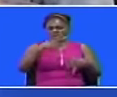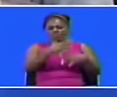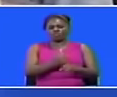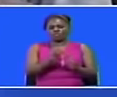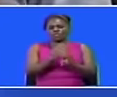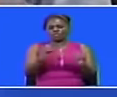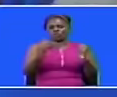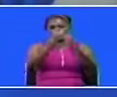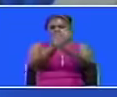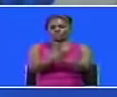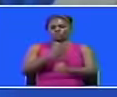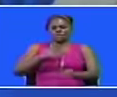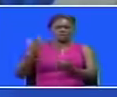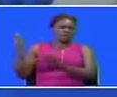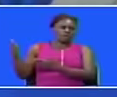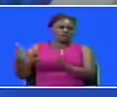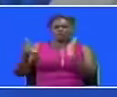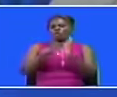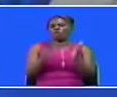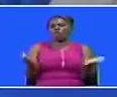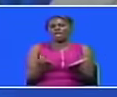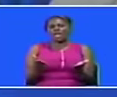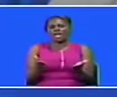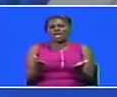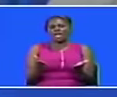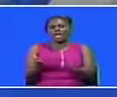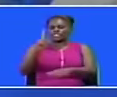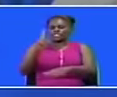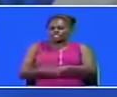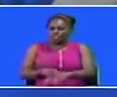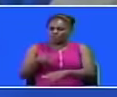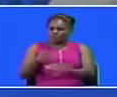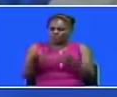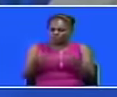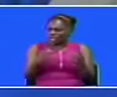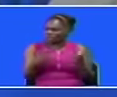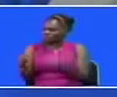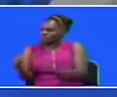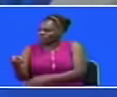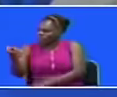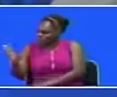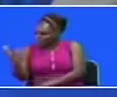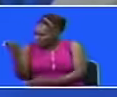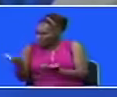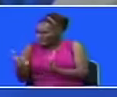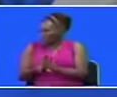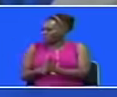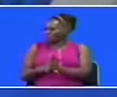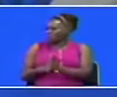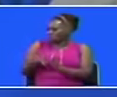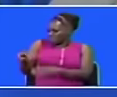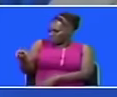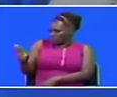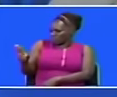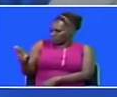security ambayo tuko nayo. Sheria iko wapi ambayo imetolewa hapa Kenya ati kama ulikuwa unajaribu kuhepa mtu unagonga risasi? Na ule alikuwa anagonga